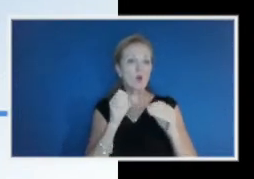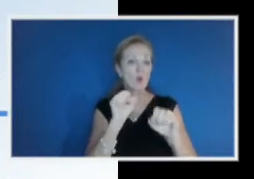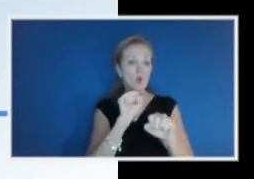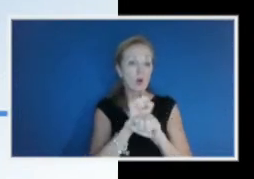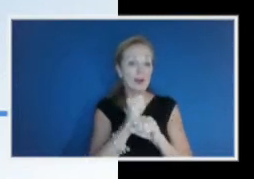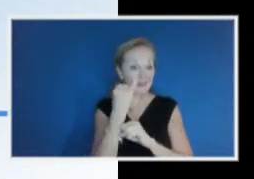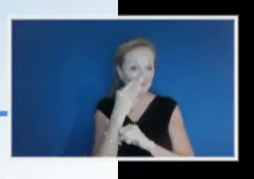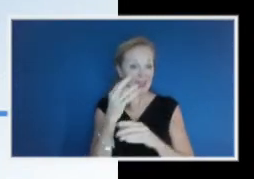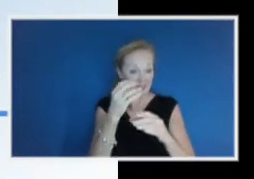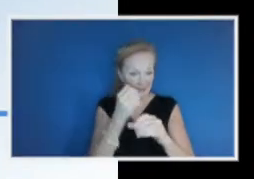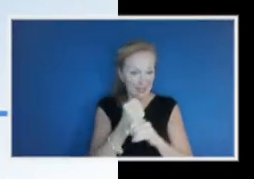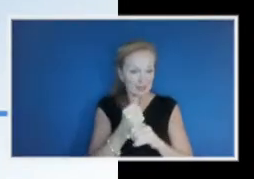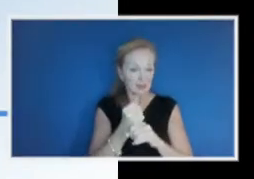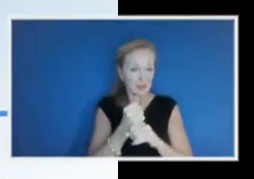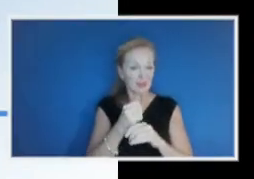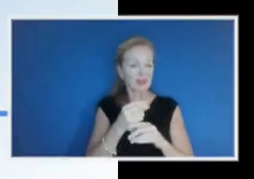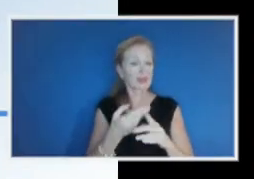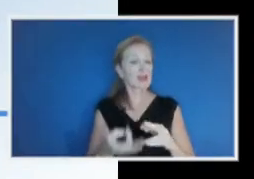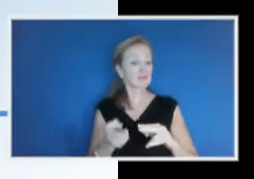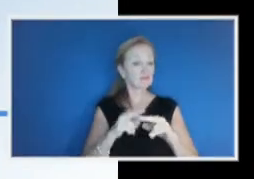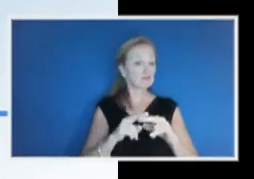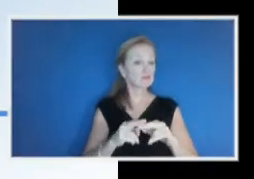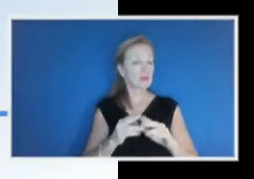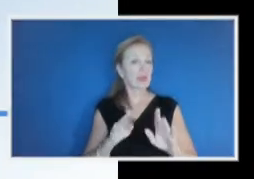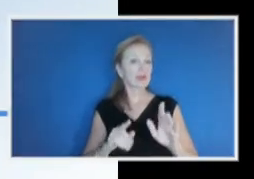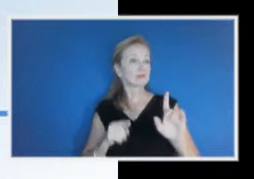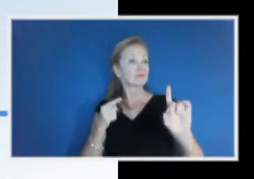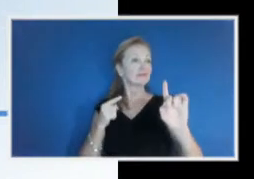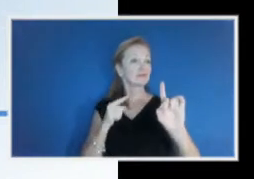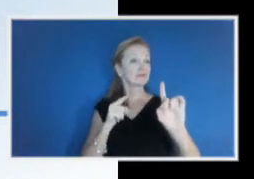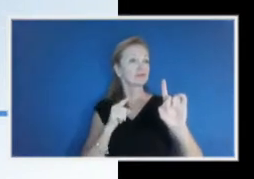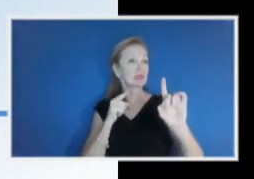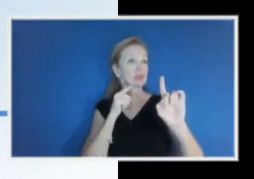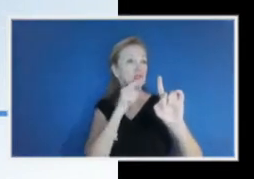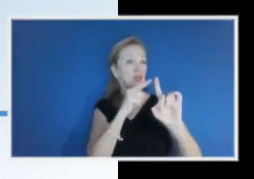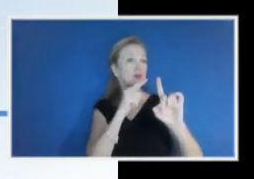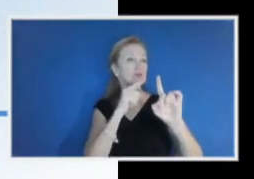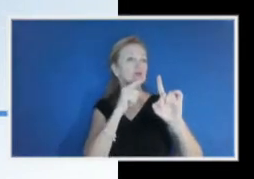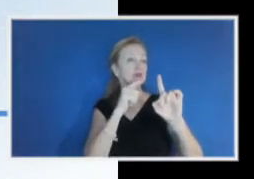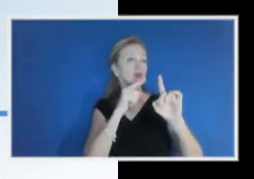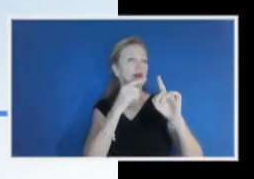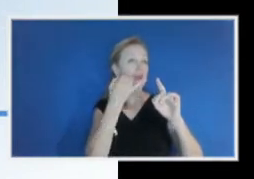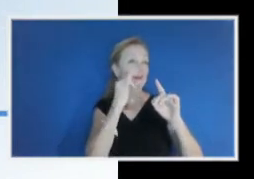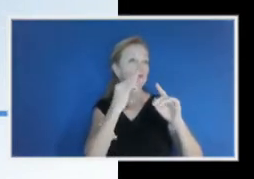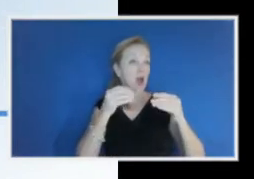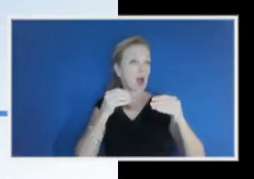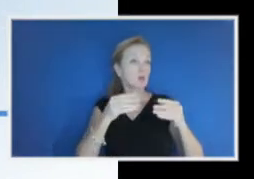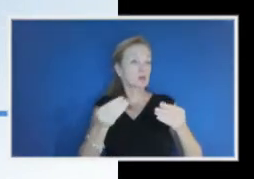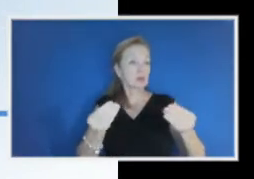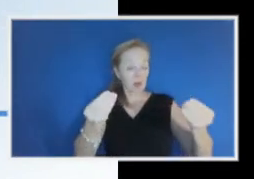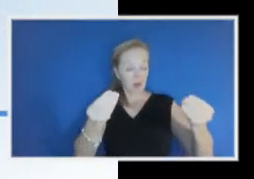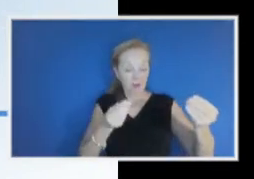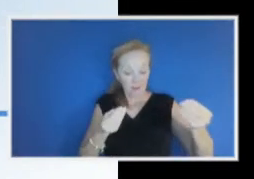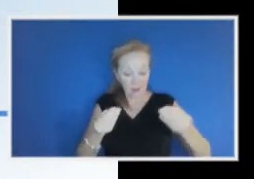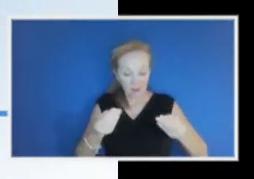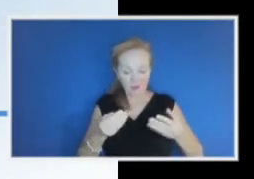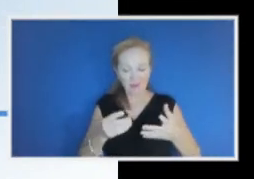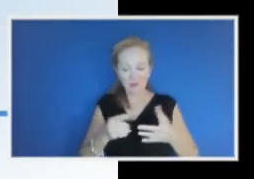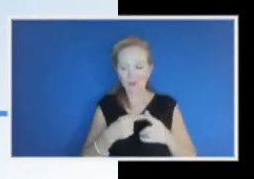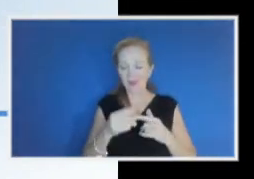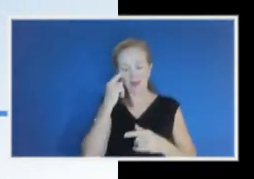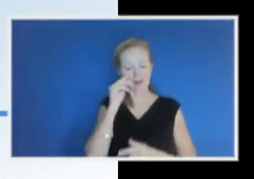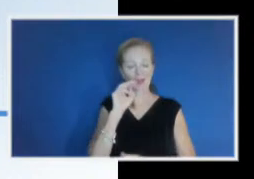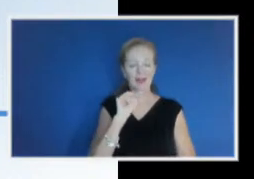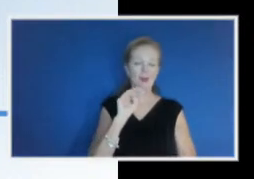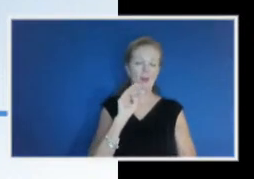they could rise up to meet opportunities if opportunities were offered to them. Because we sometimes hear, oh, well, you know, the MBEs, they're